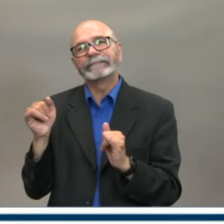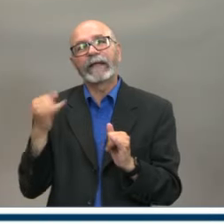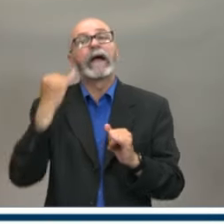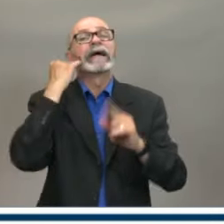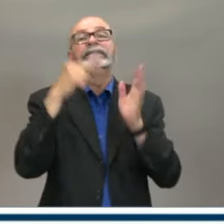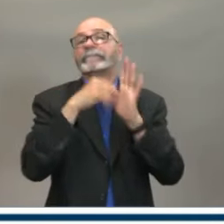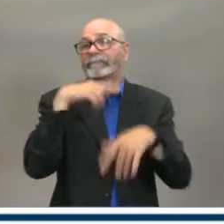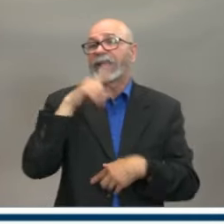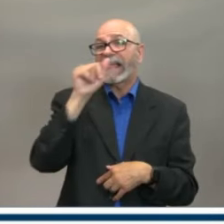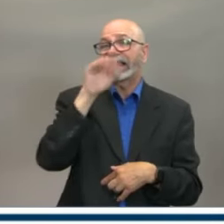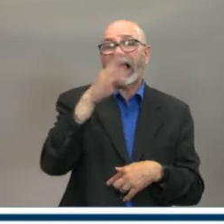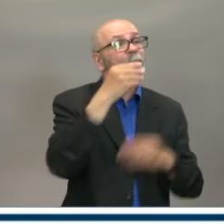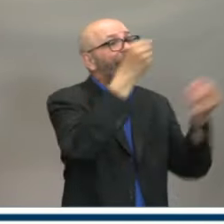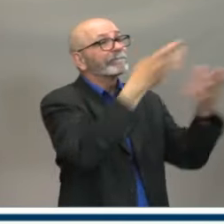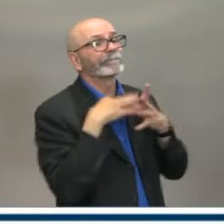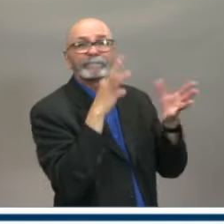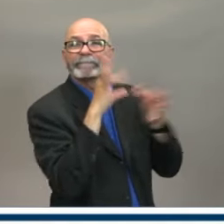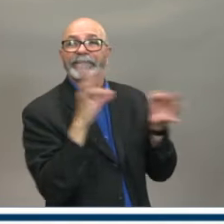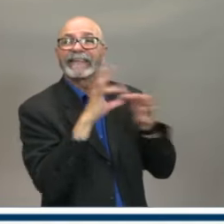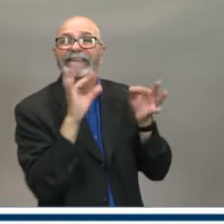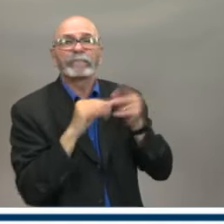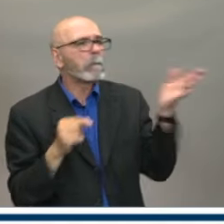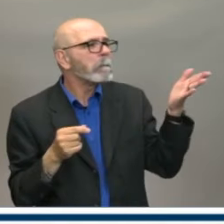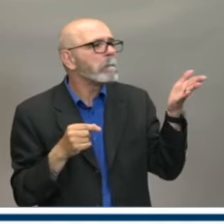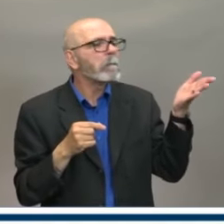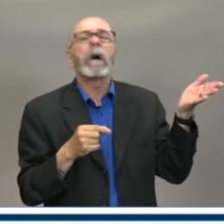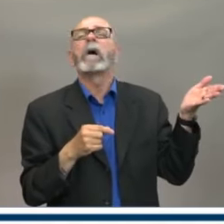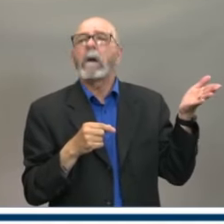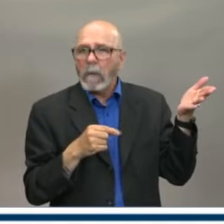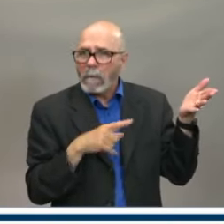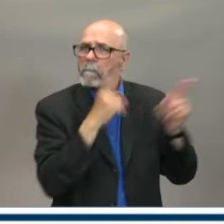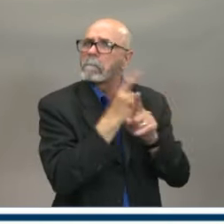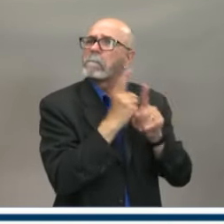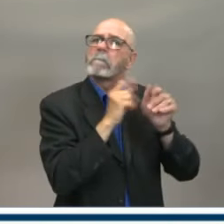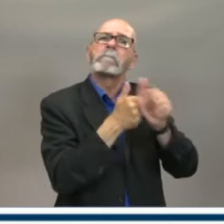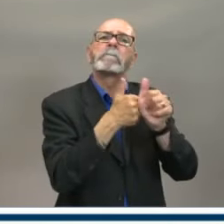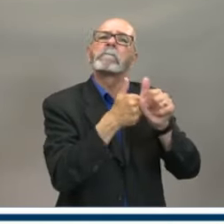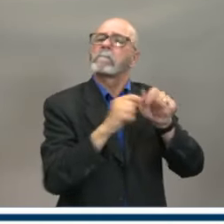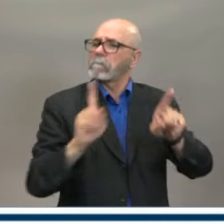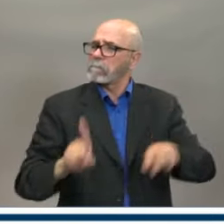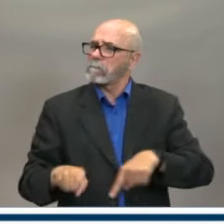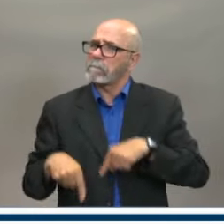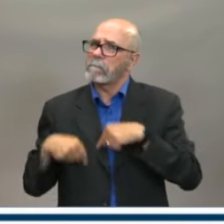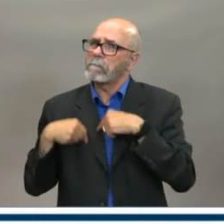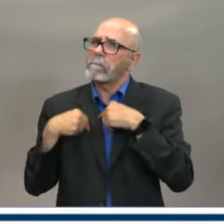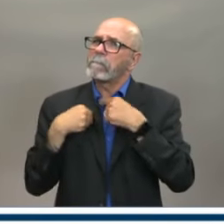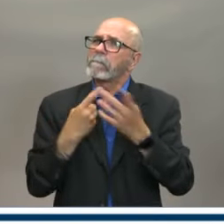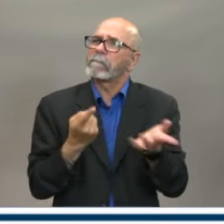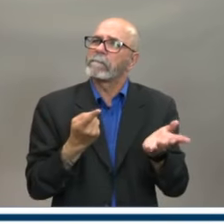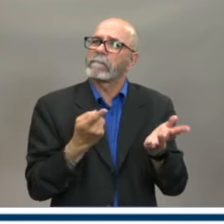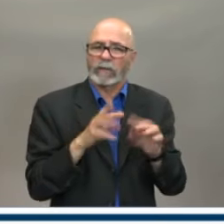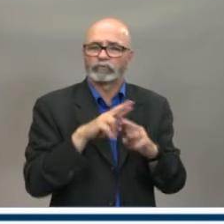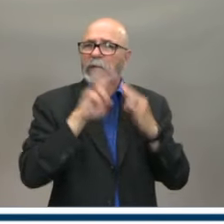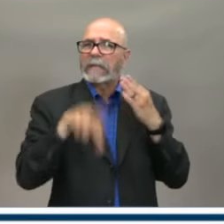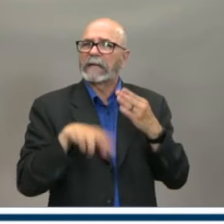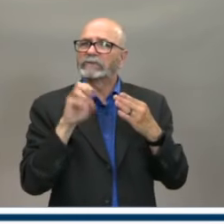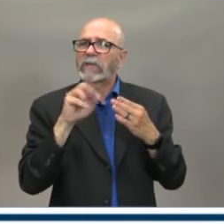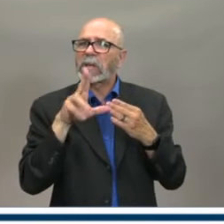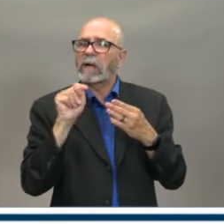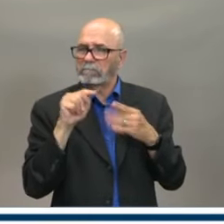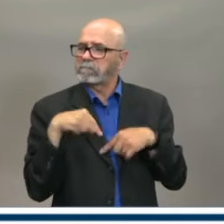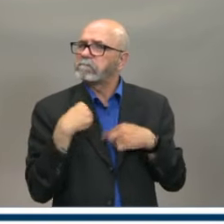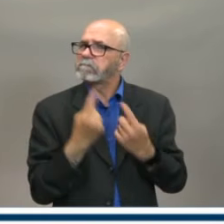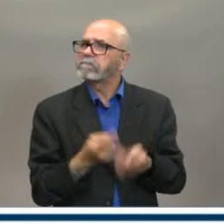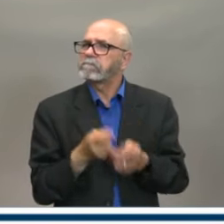that we get very valid results from that test. Katie, do you have a follow-up? Yes, please.